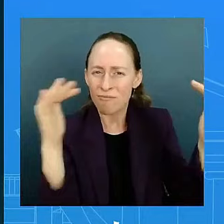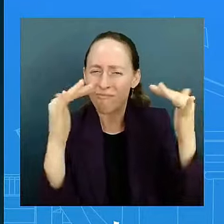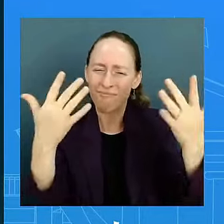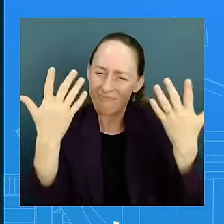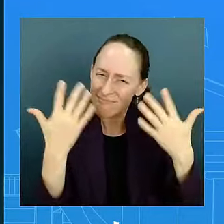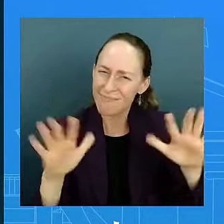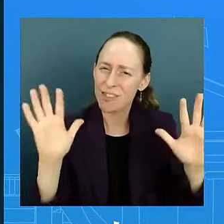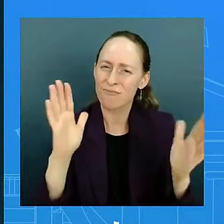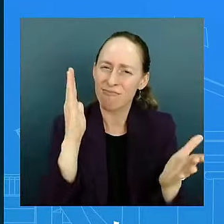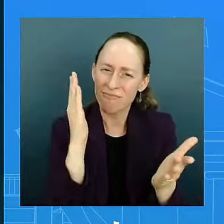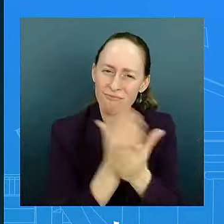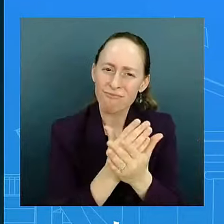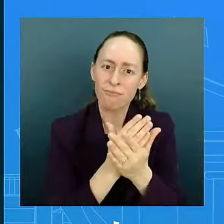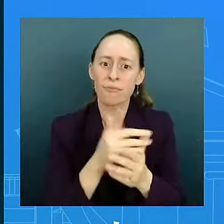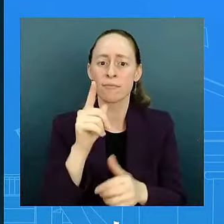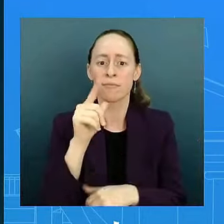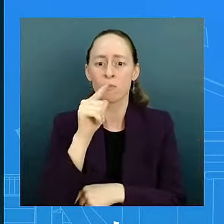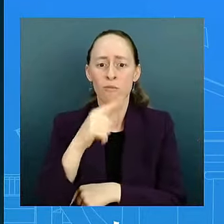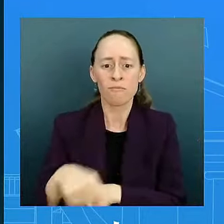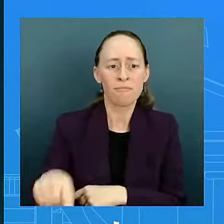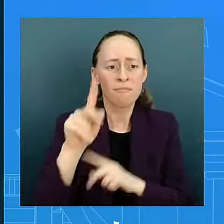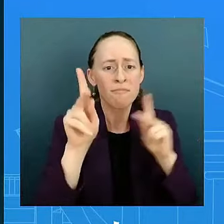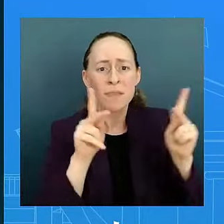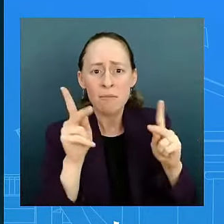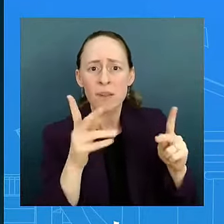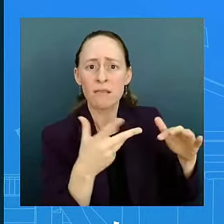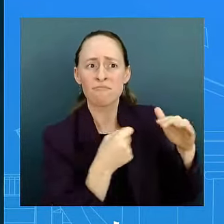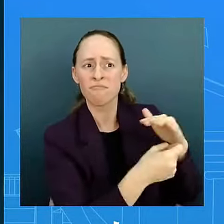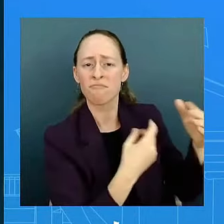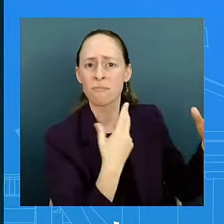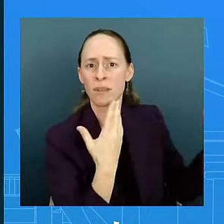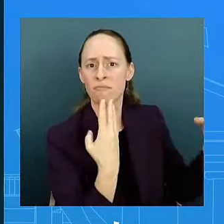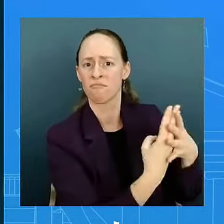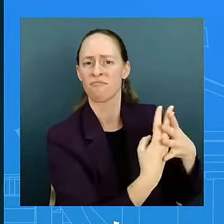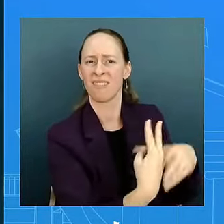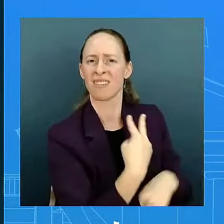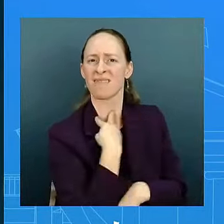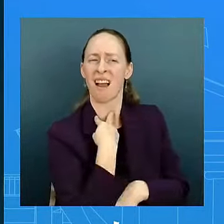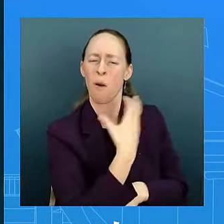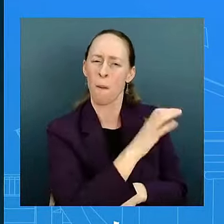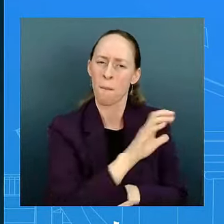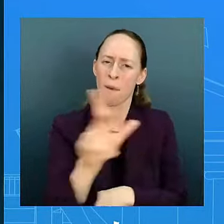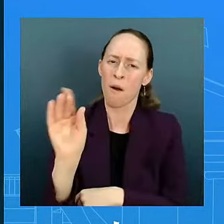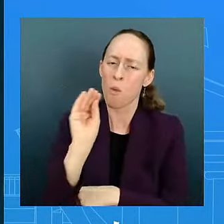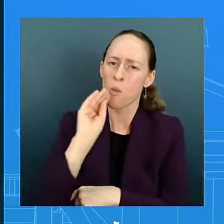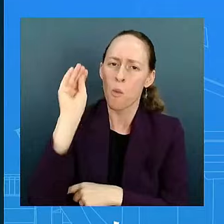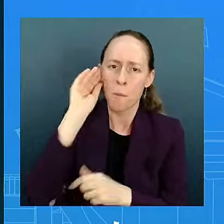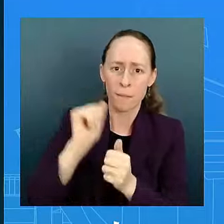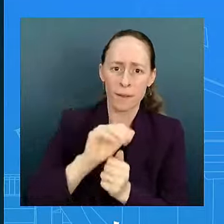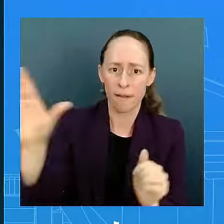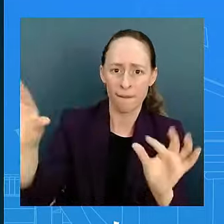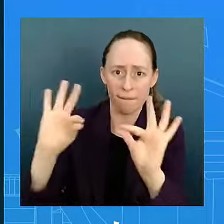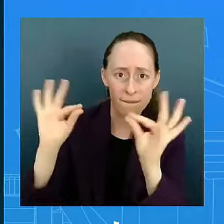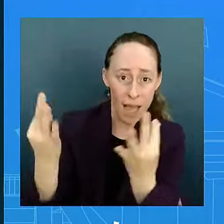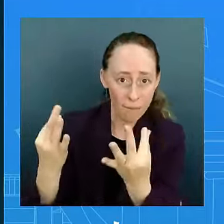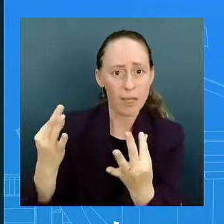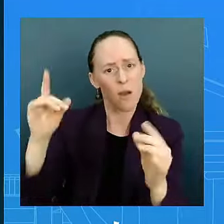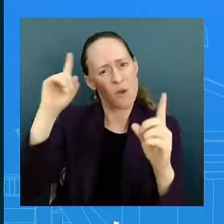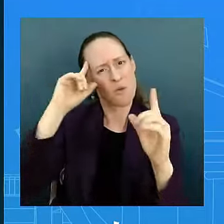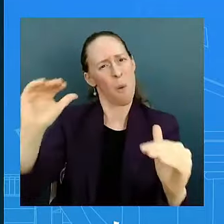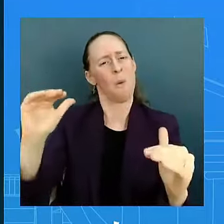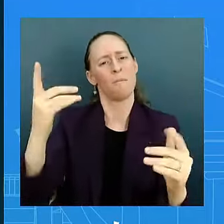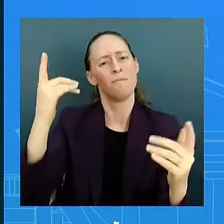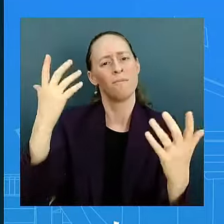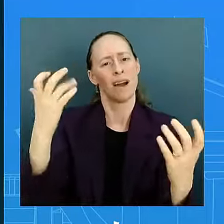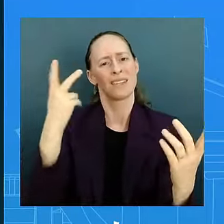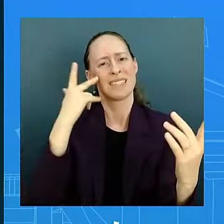we believe that this war, the end of this war, would significantly lower tensions in the region. And so we